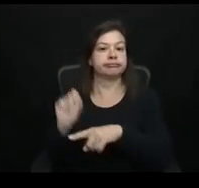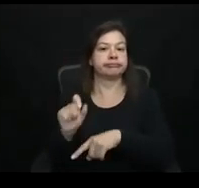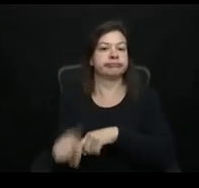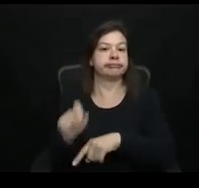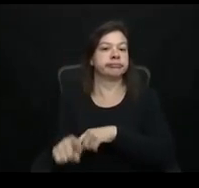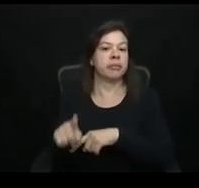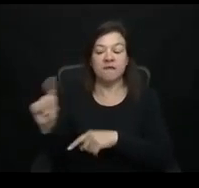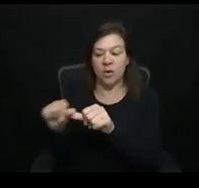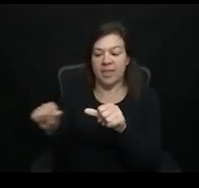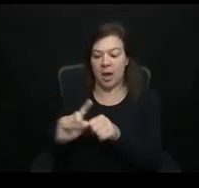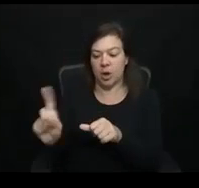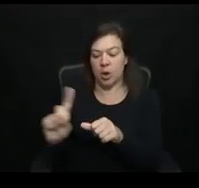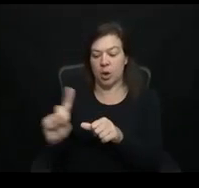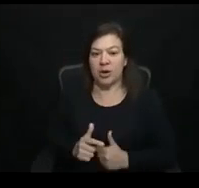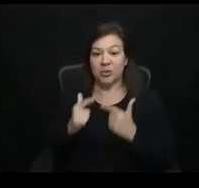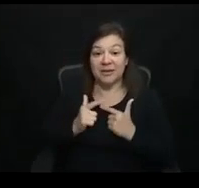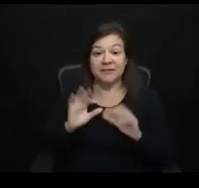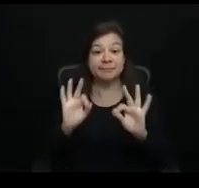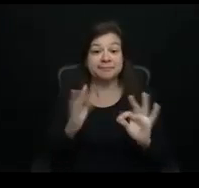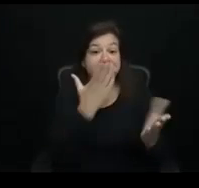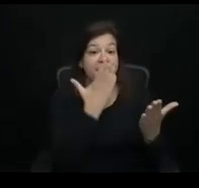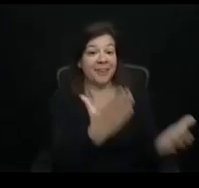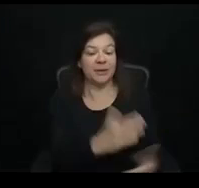where you live. Thank you.